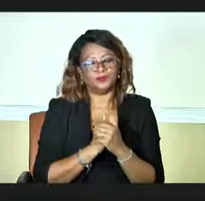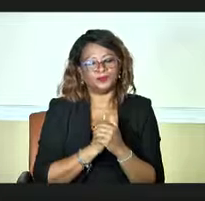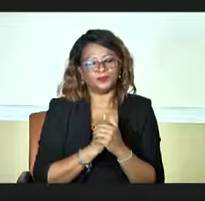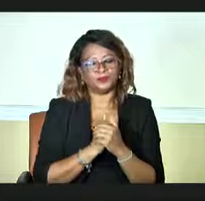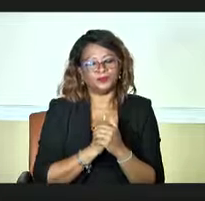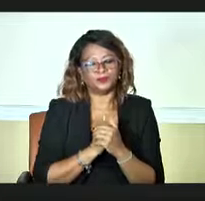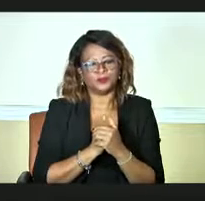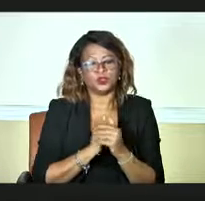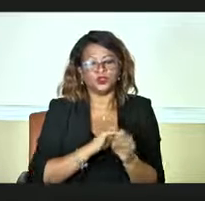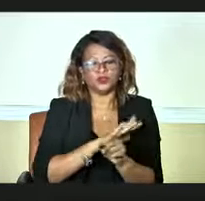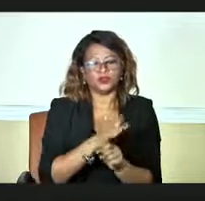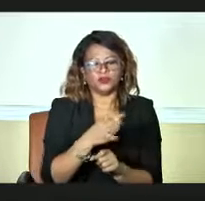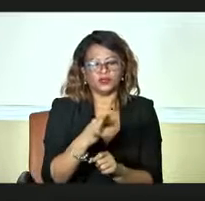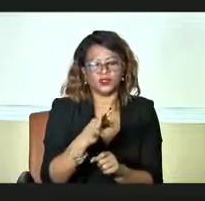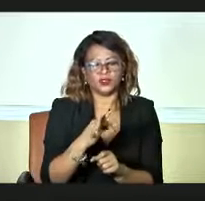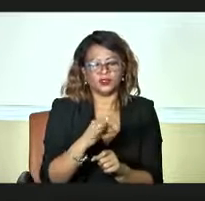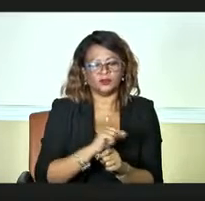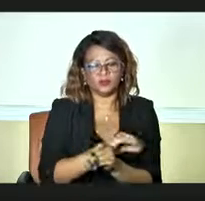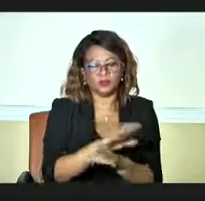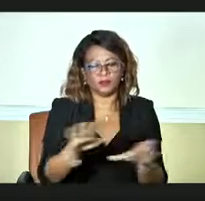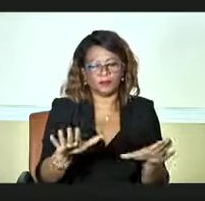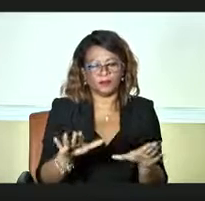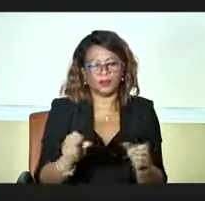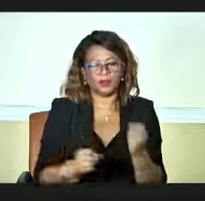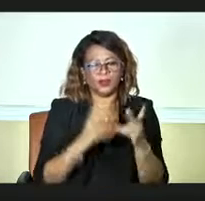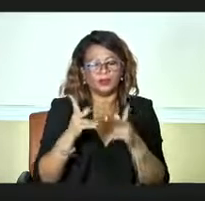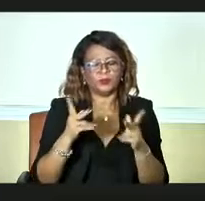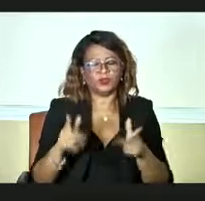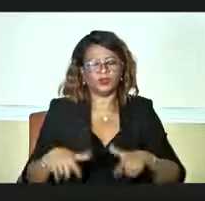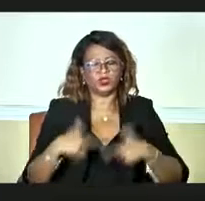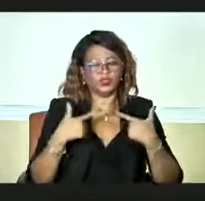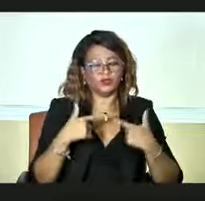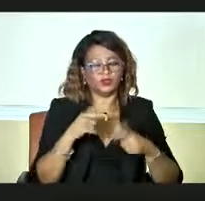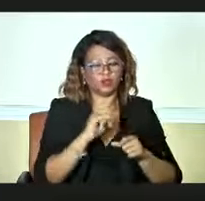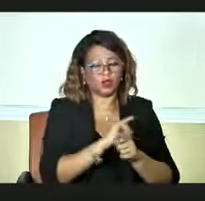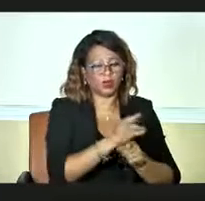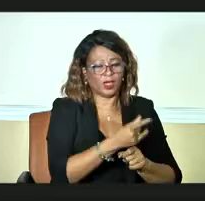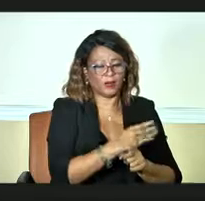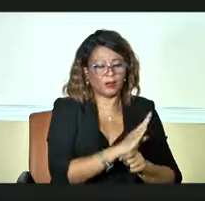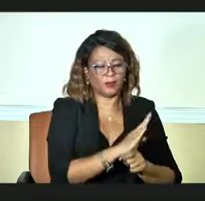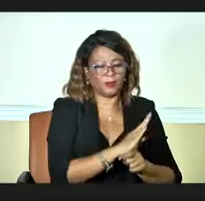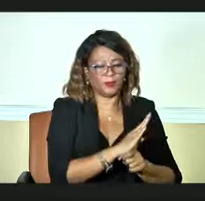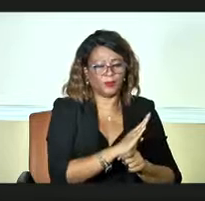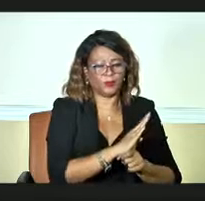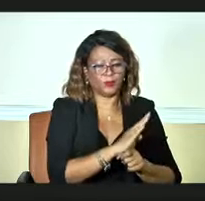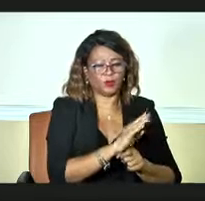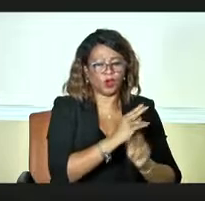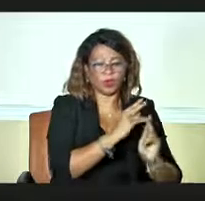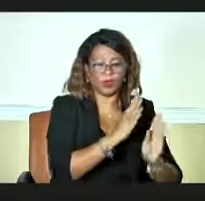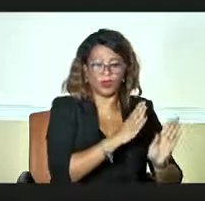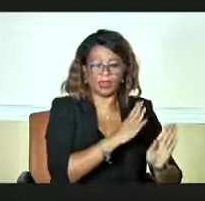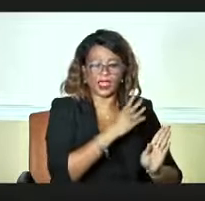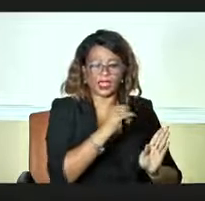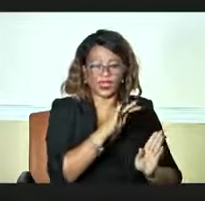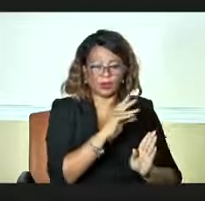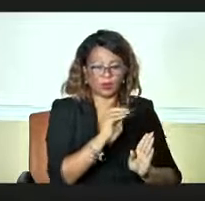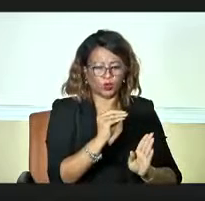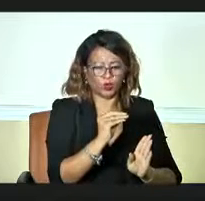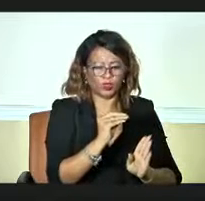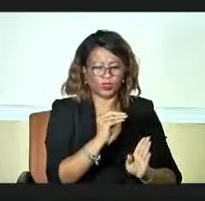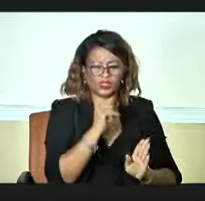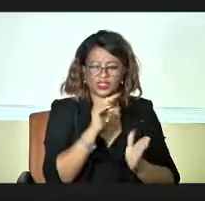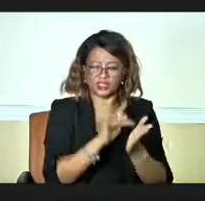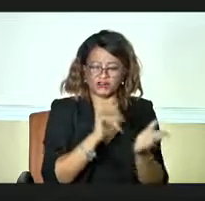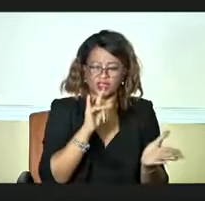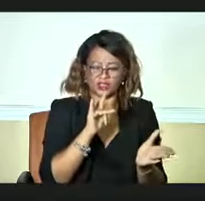Due to the COVID-19 pandemic, many residents of Grand Bahama and Abaco were not able to take advantage